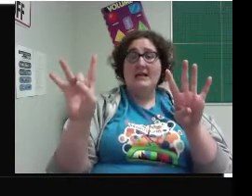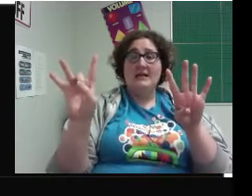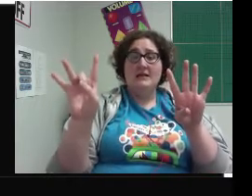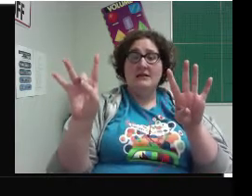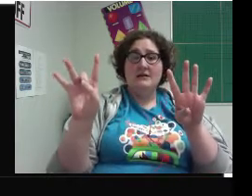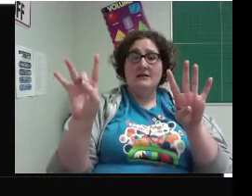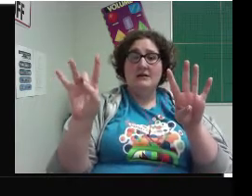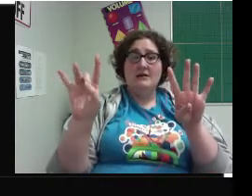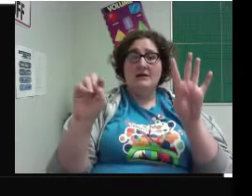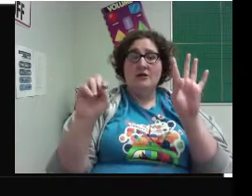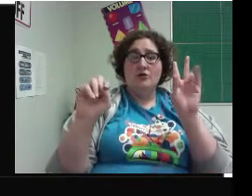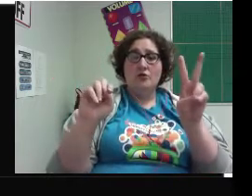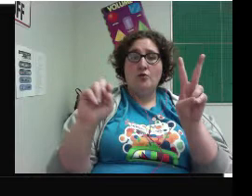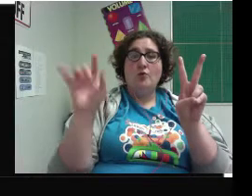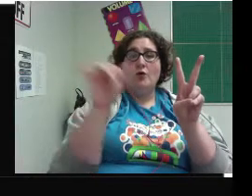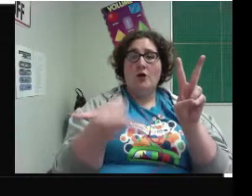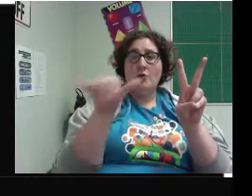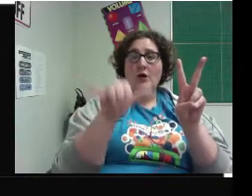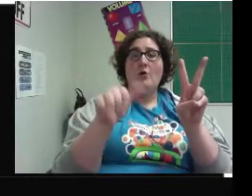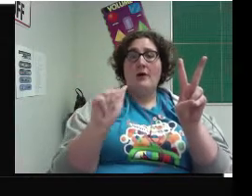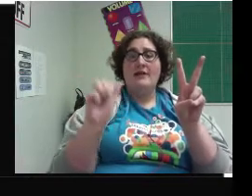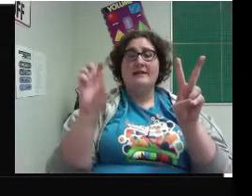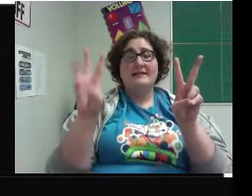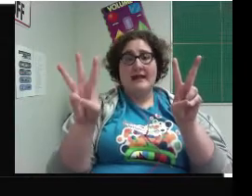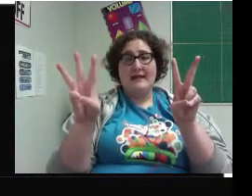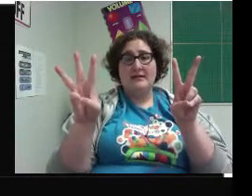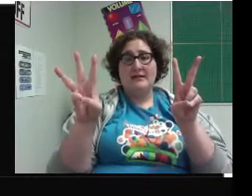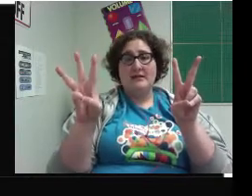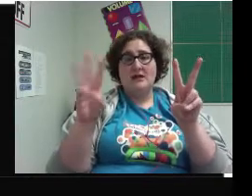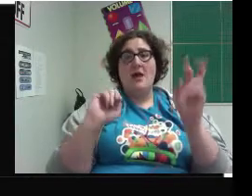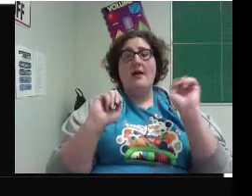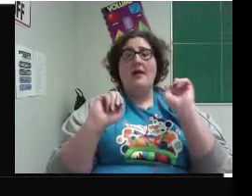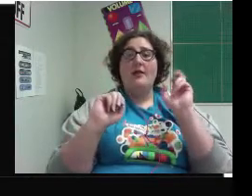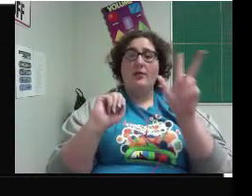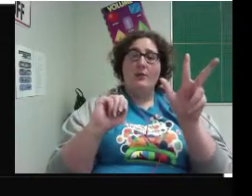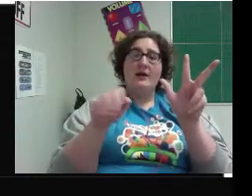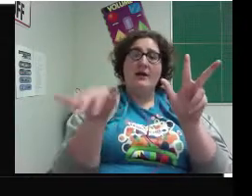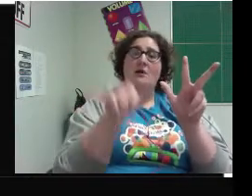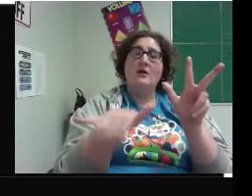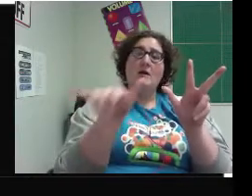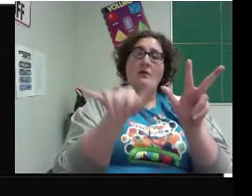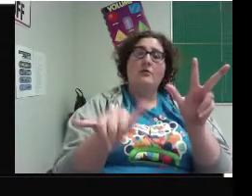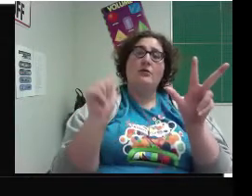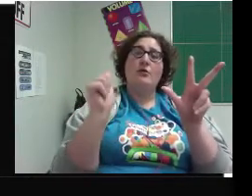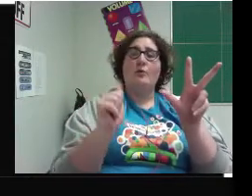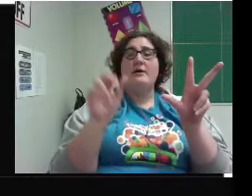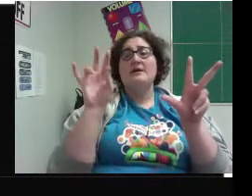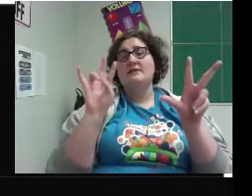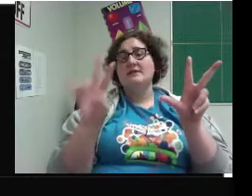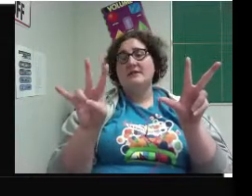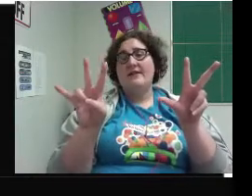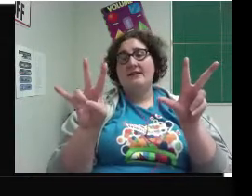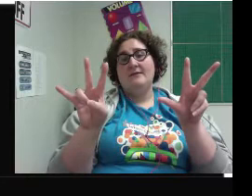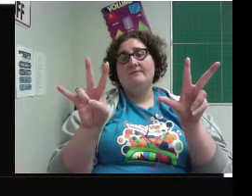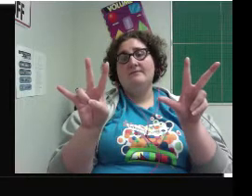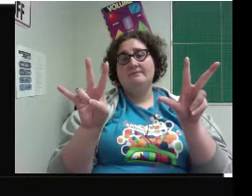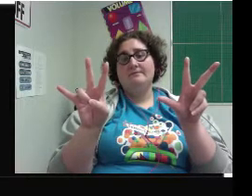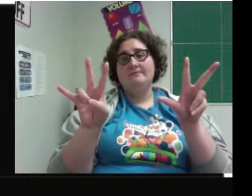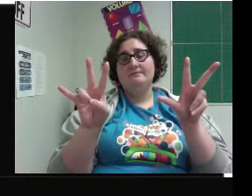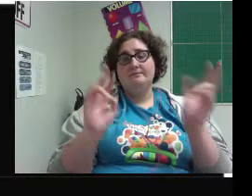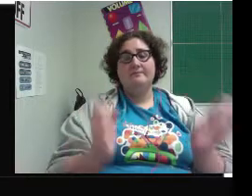8. Angle 2 is congruent to angle 6. And angle 3 would be congruent to angle